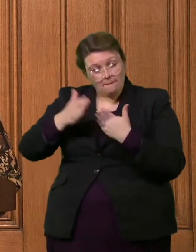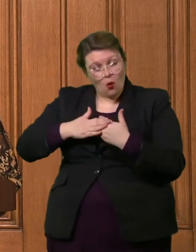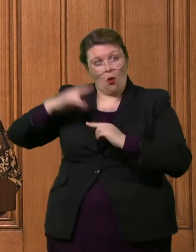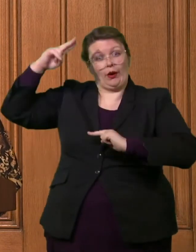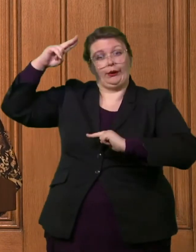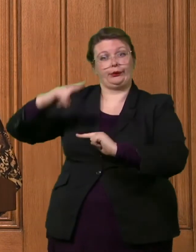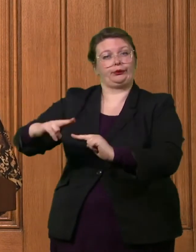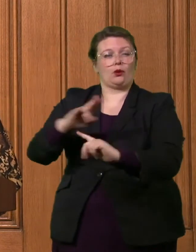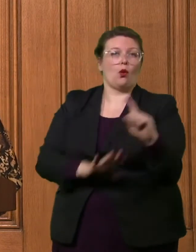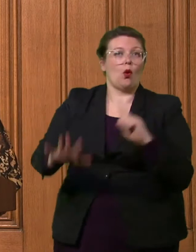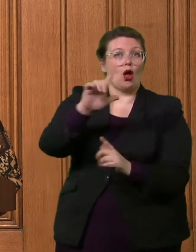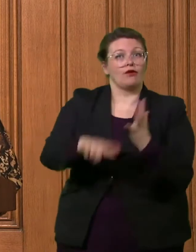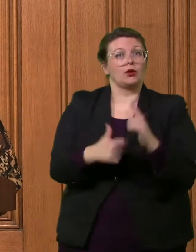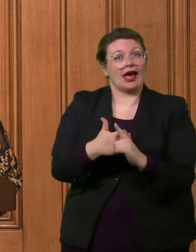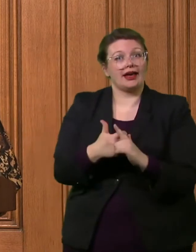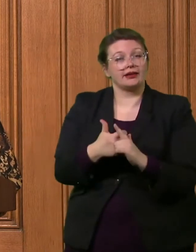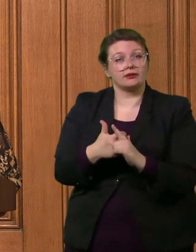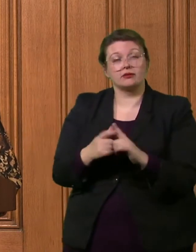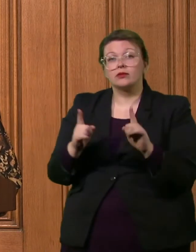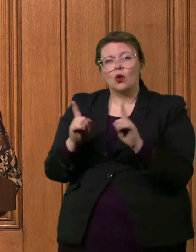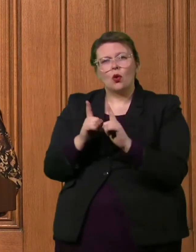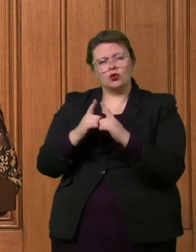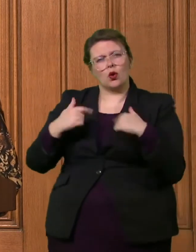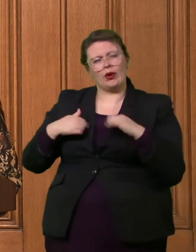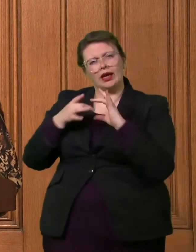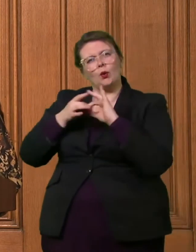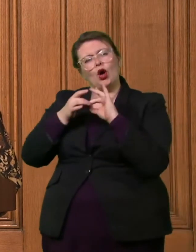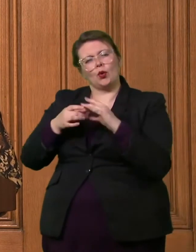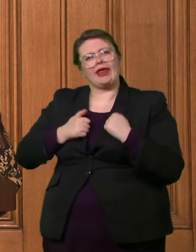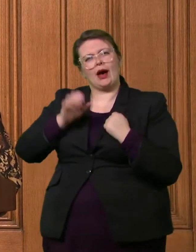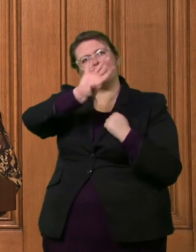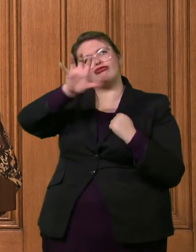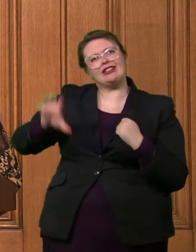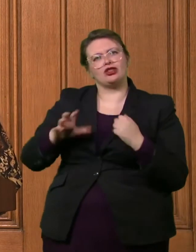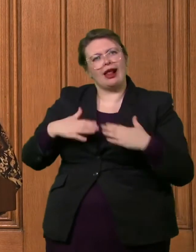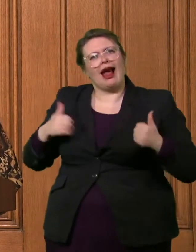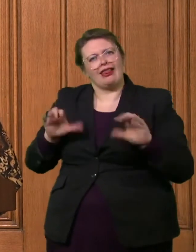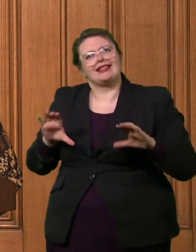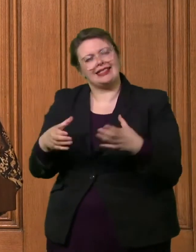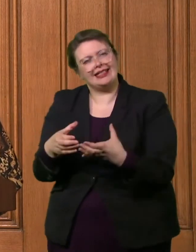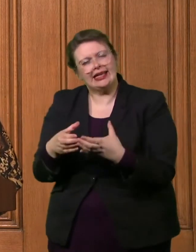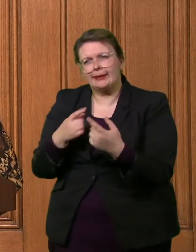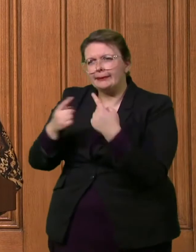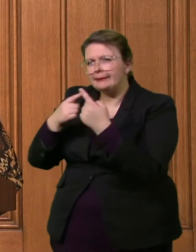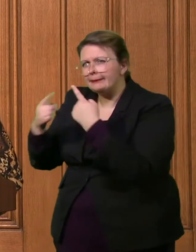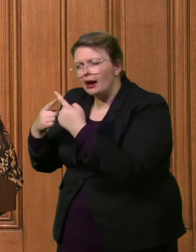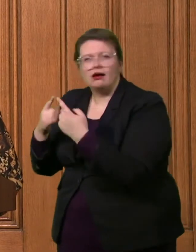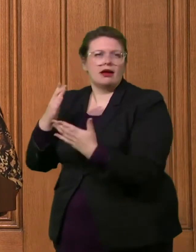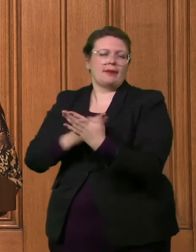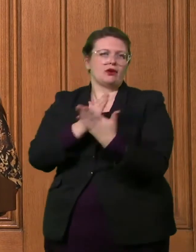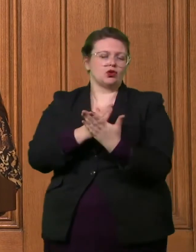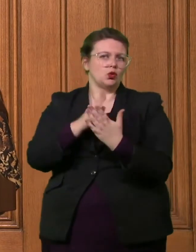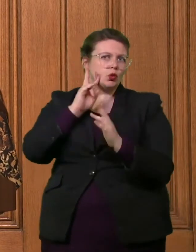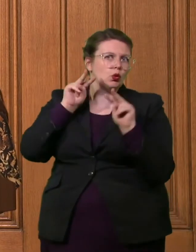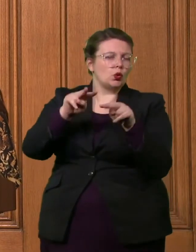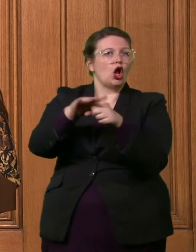of public health and our regional health protection teams to ensure that we take local action right now. So we're not waiting for 4 weeks' time